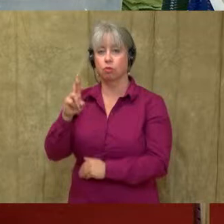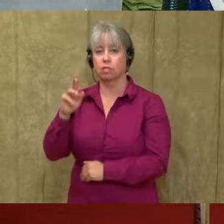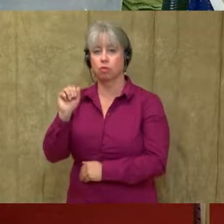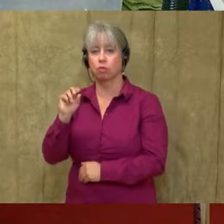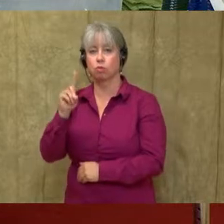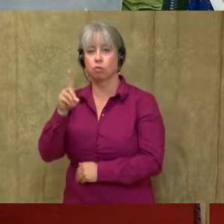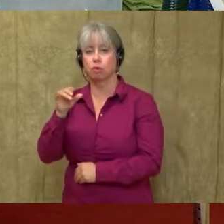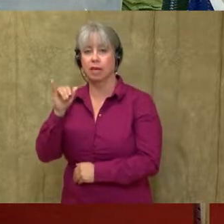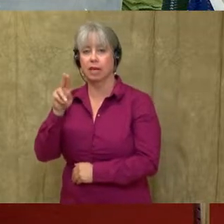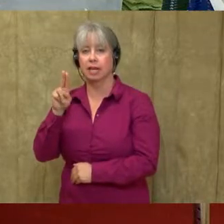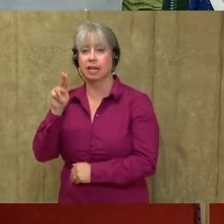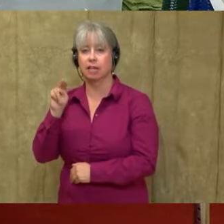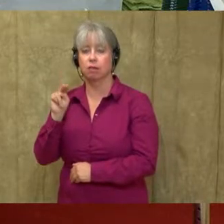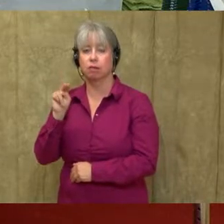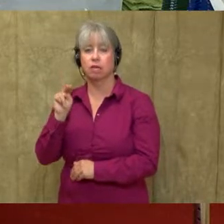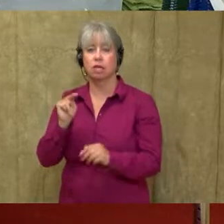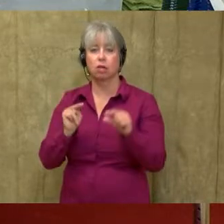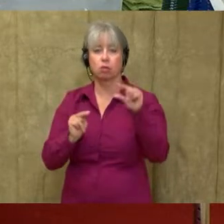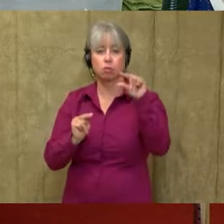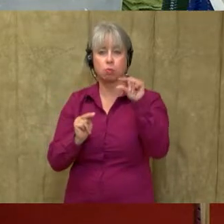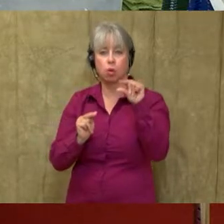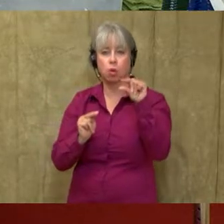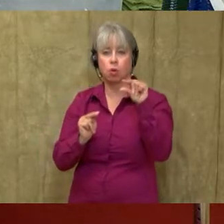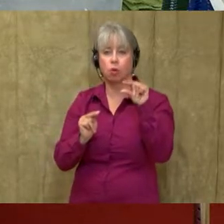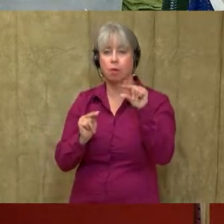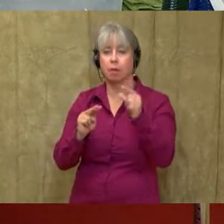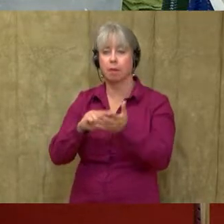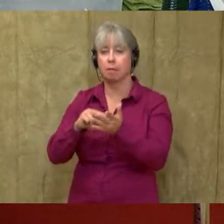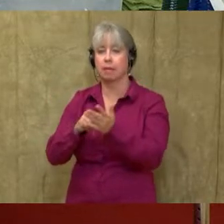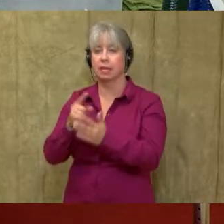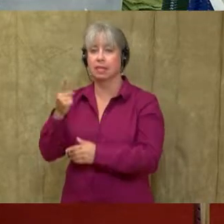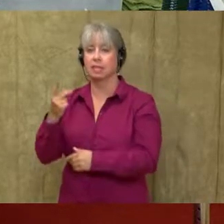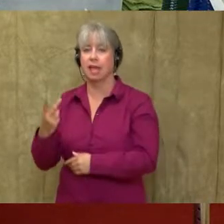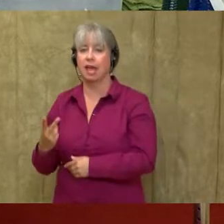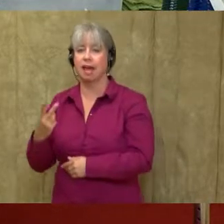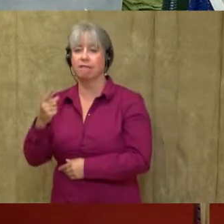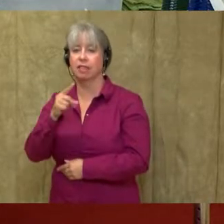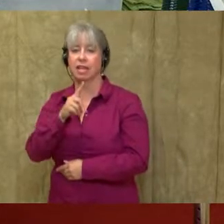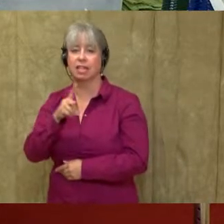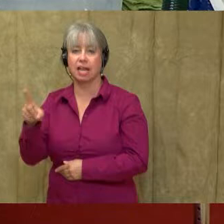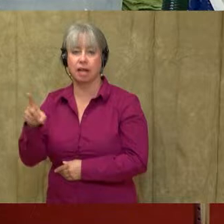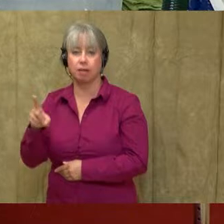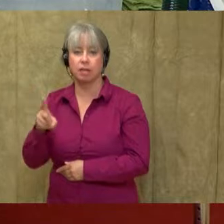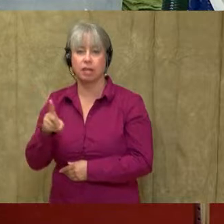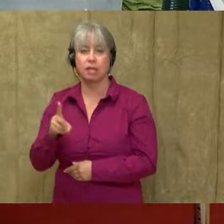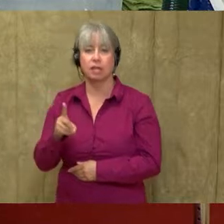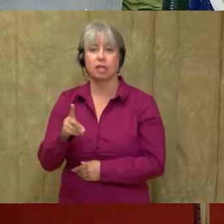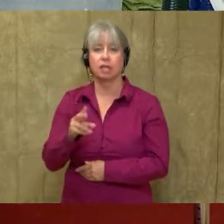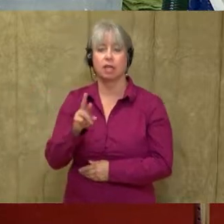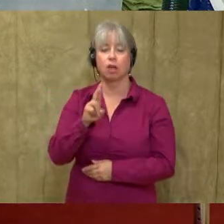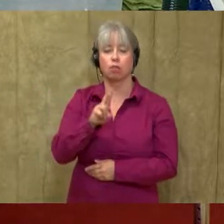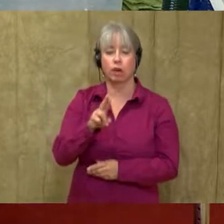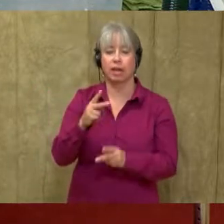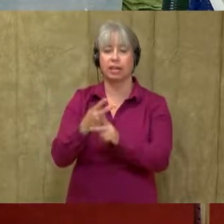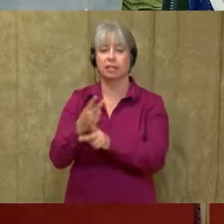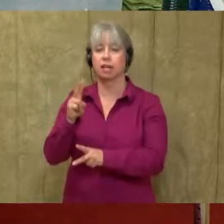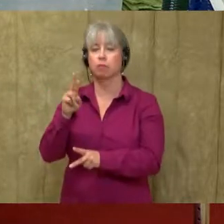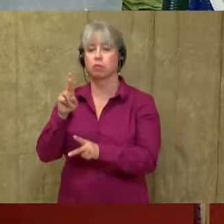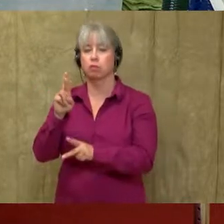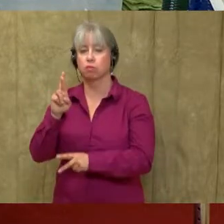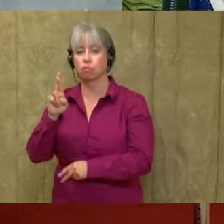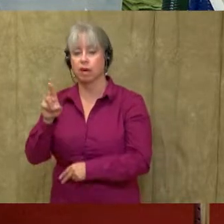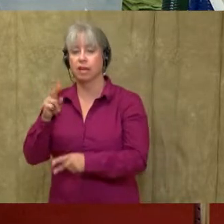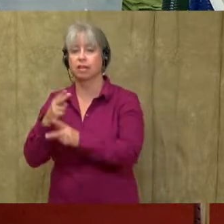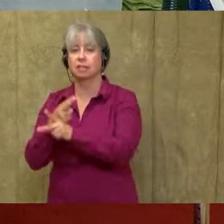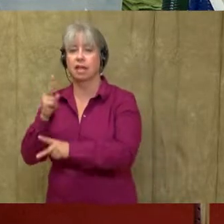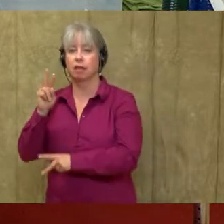a lowercase r, and then we have radius times radius times radius is radius cubed. And